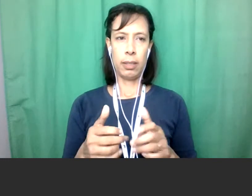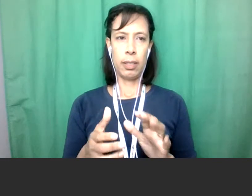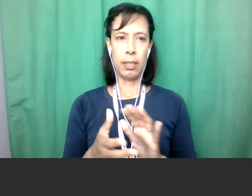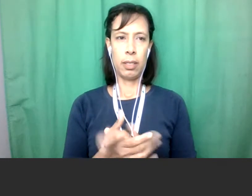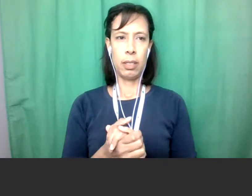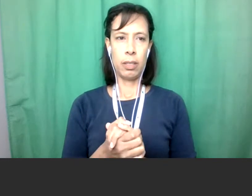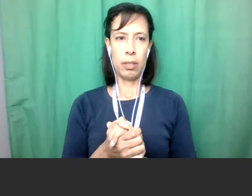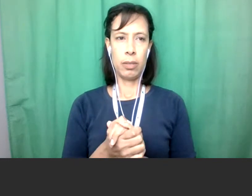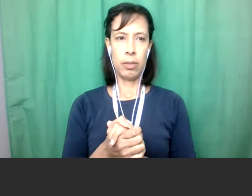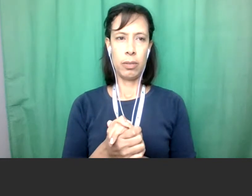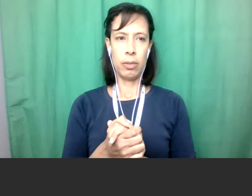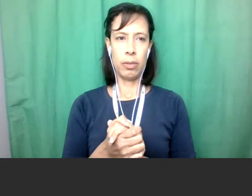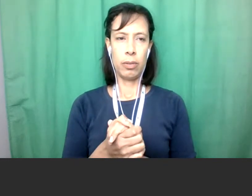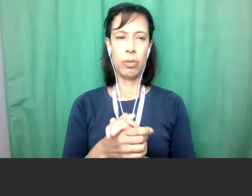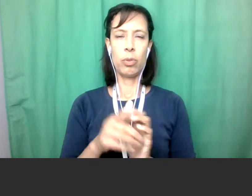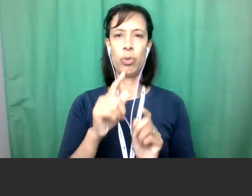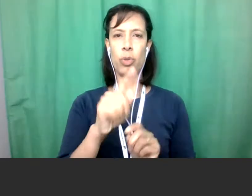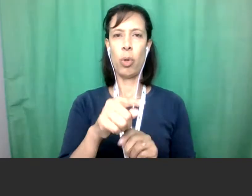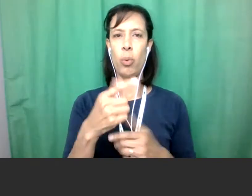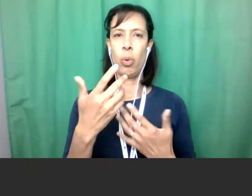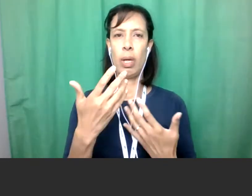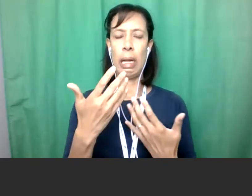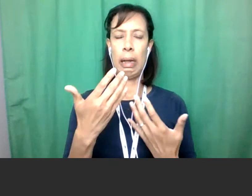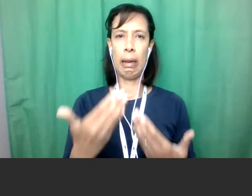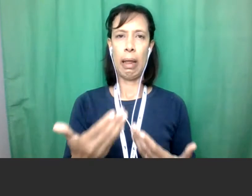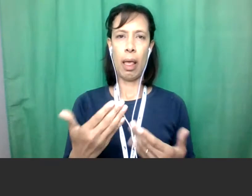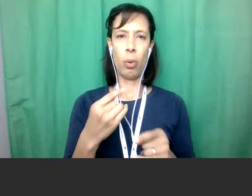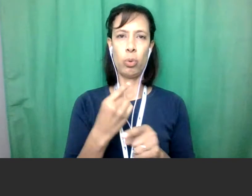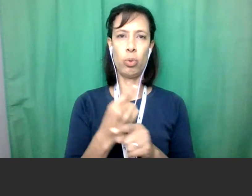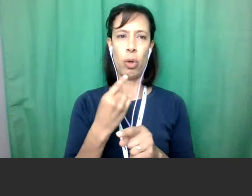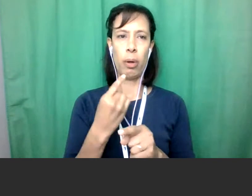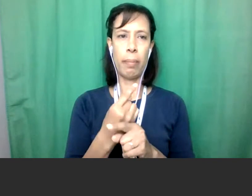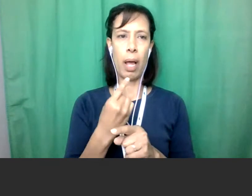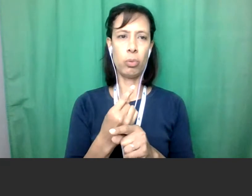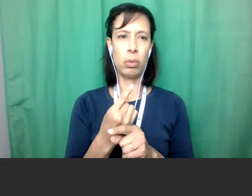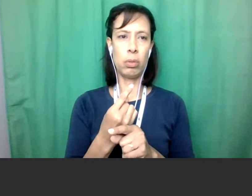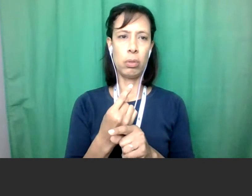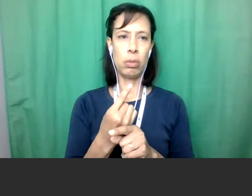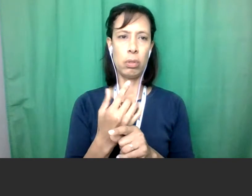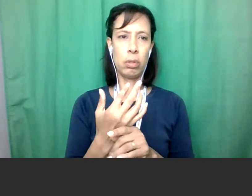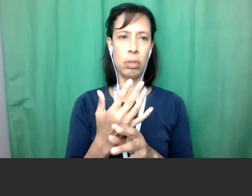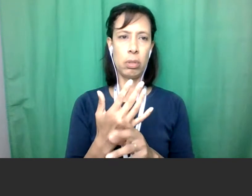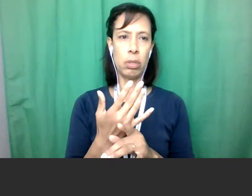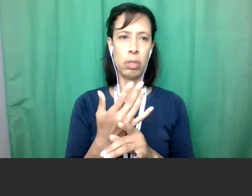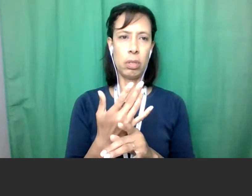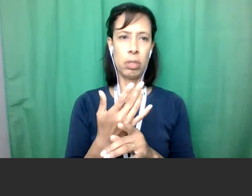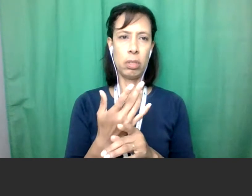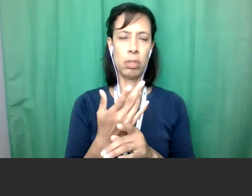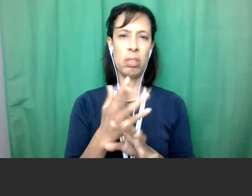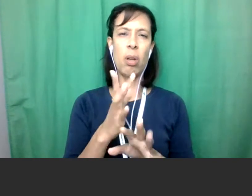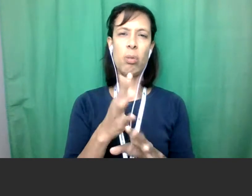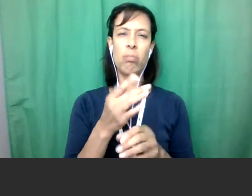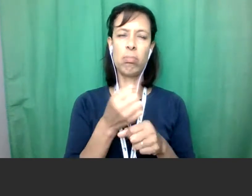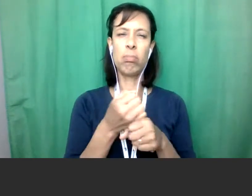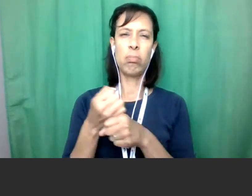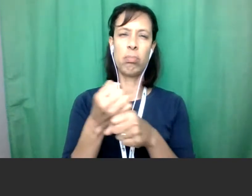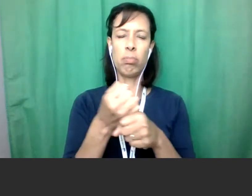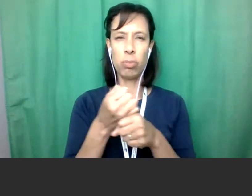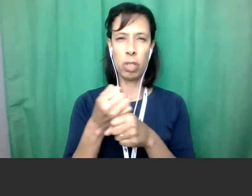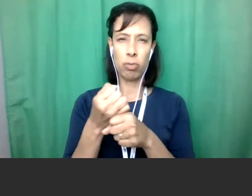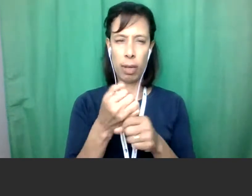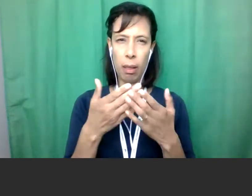I'd like to talk now about, let's talk broadly